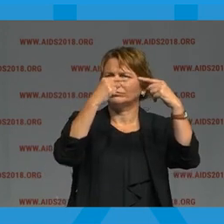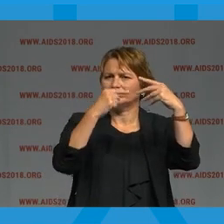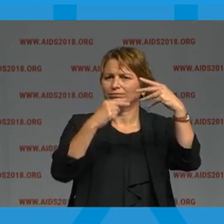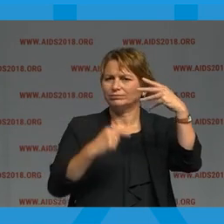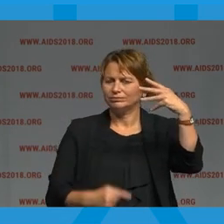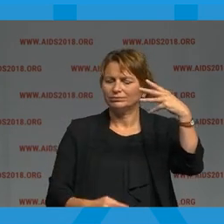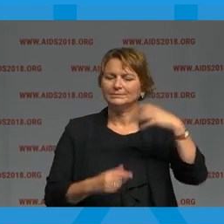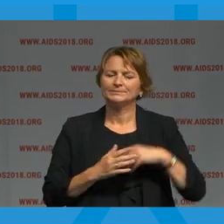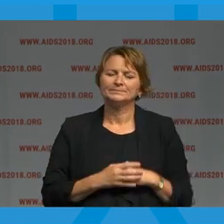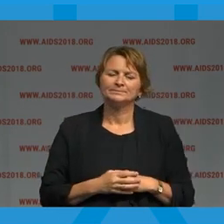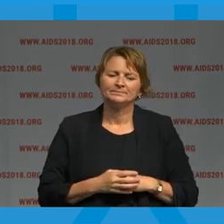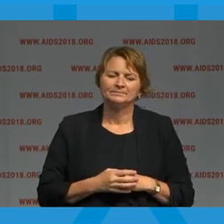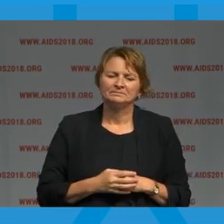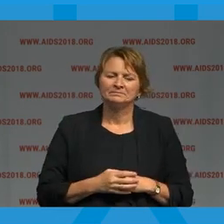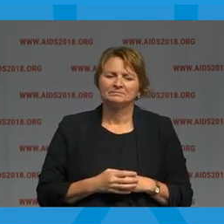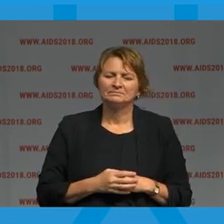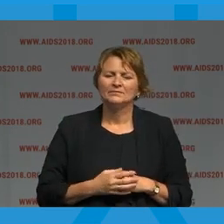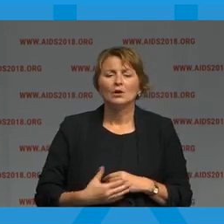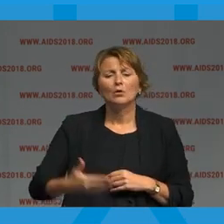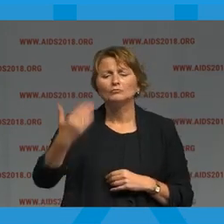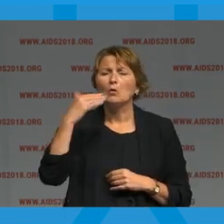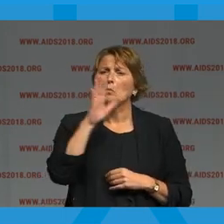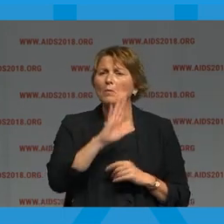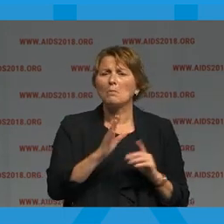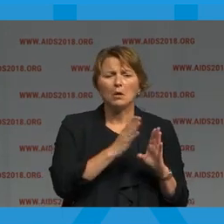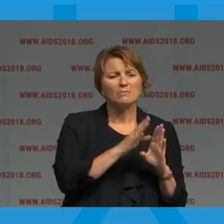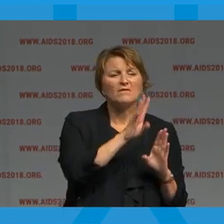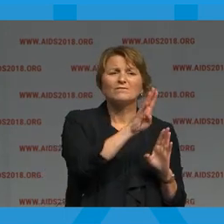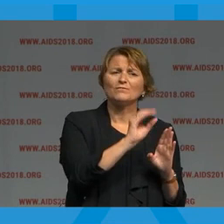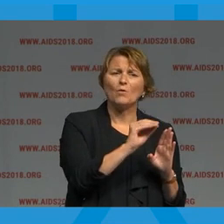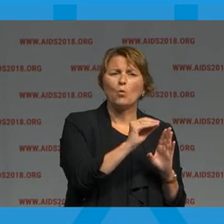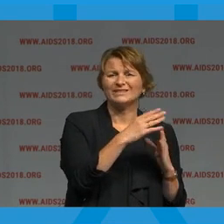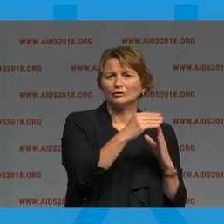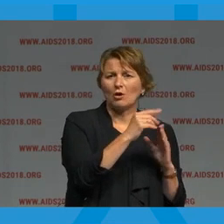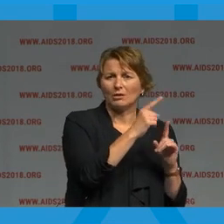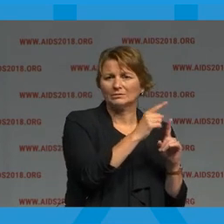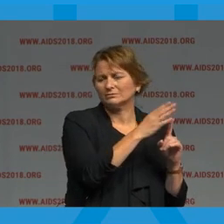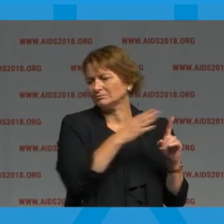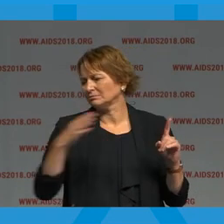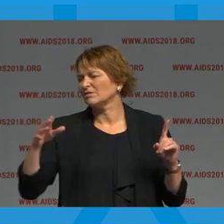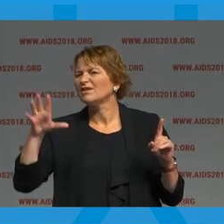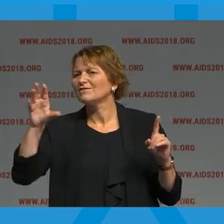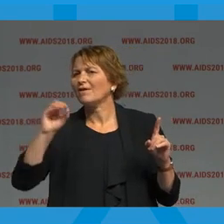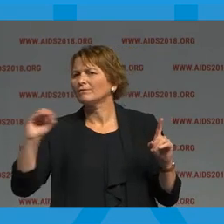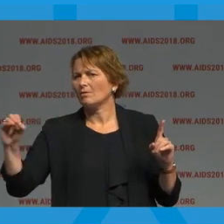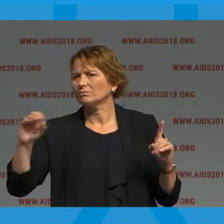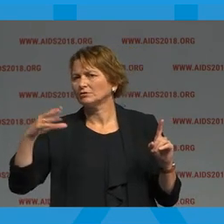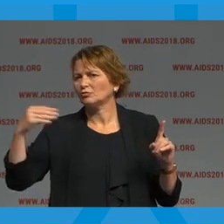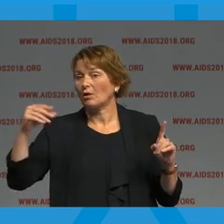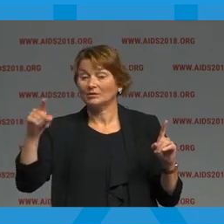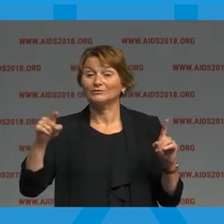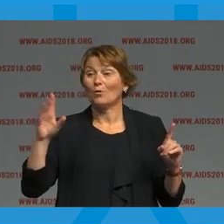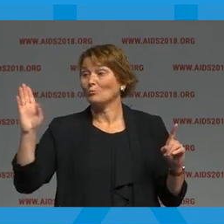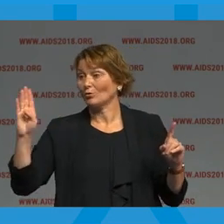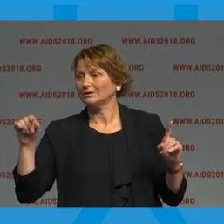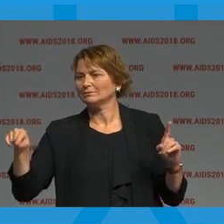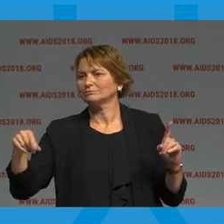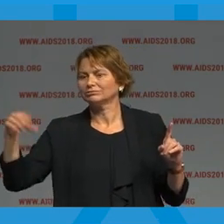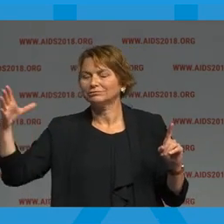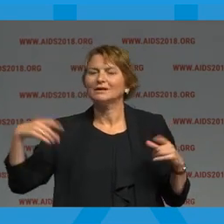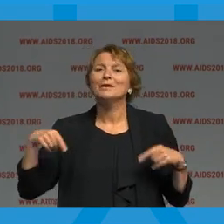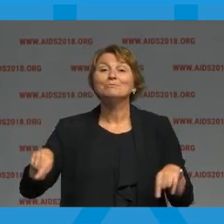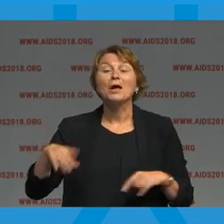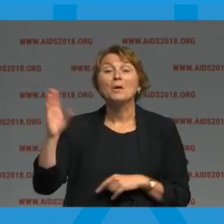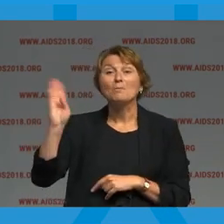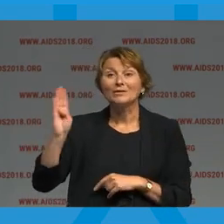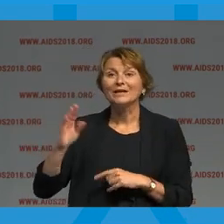going from almost $40 to almost $500 in the case of Brazil. Good news are that Brazil has now